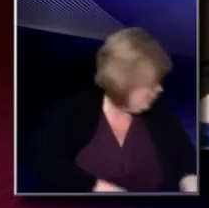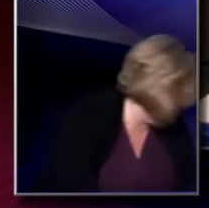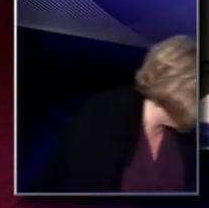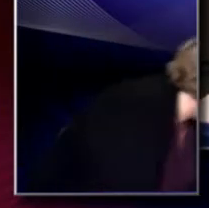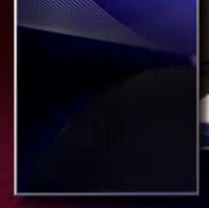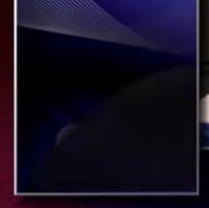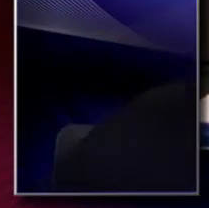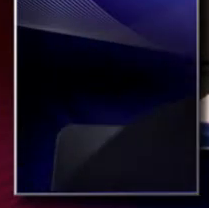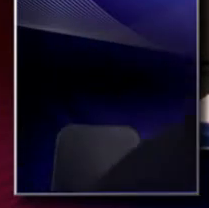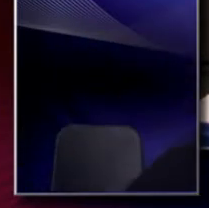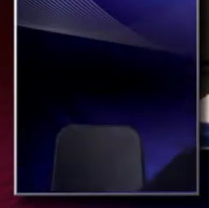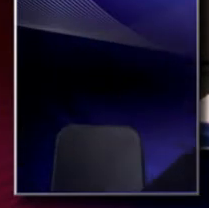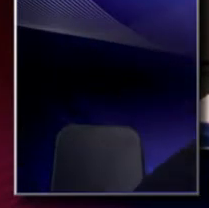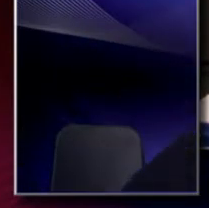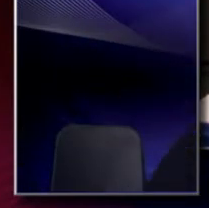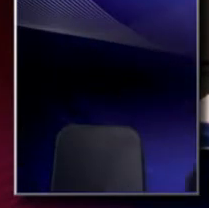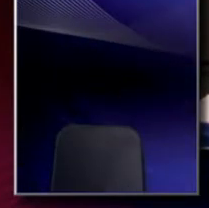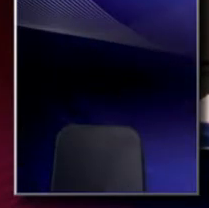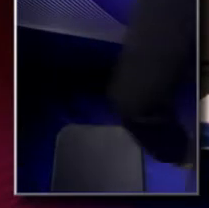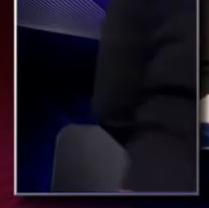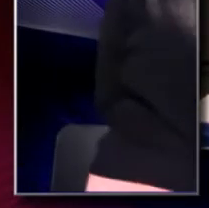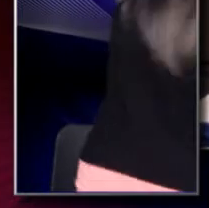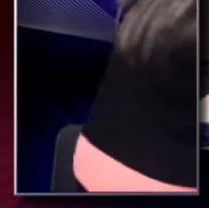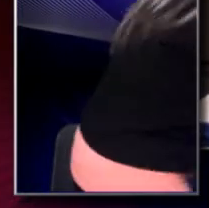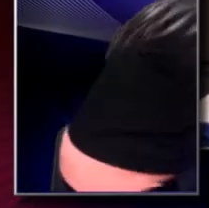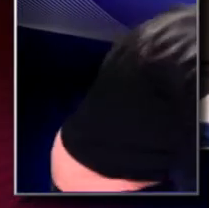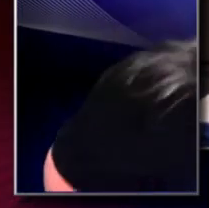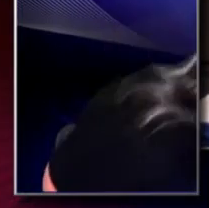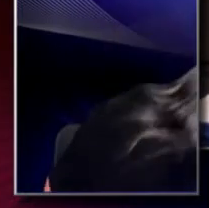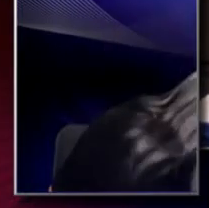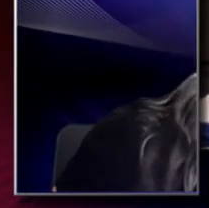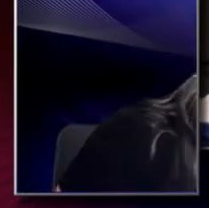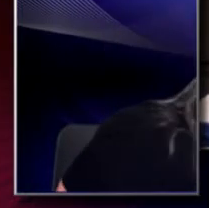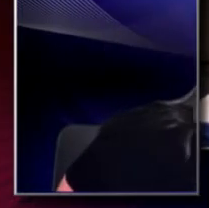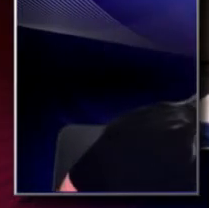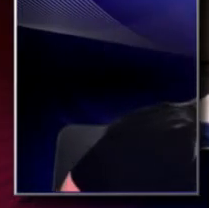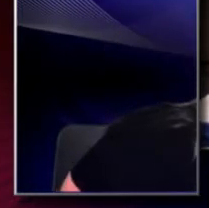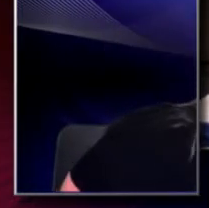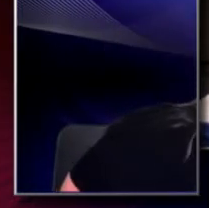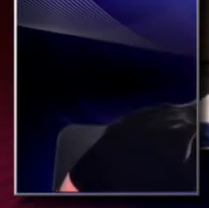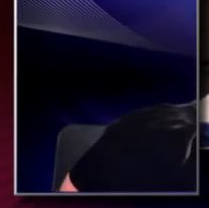Okay. Next will be Ryan, Media and Communication.